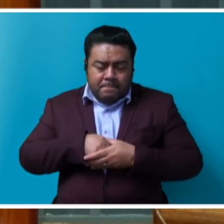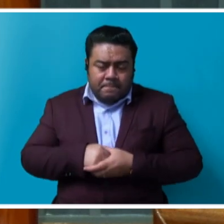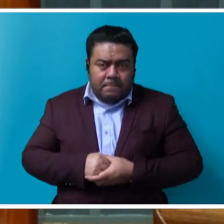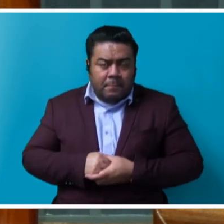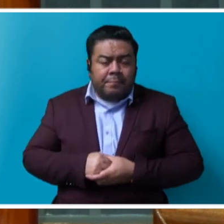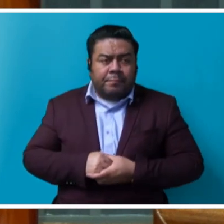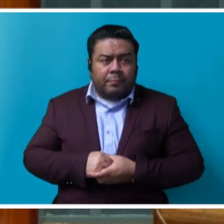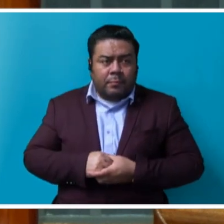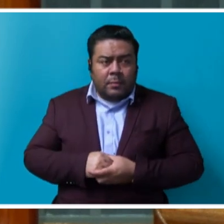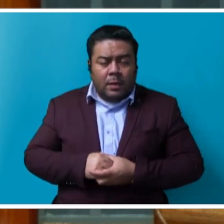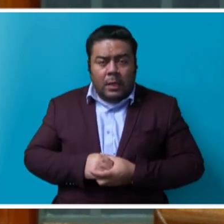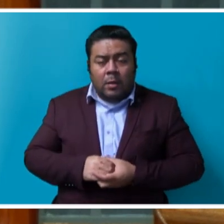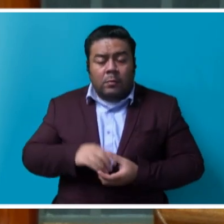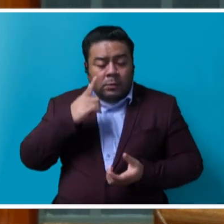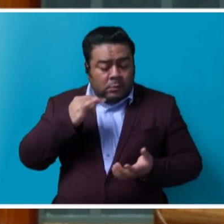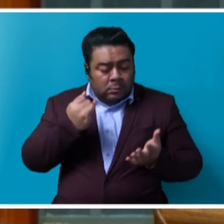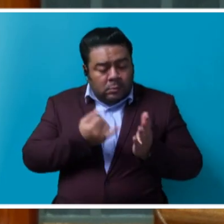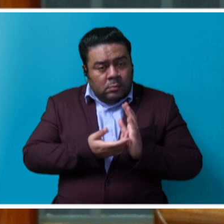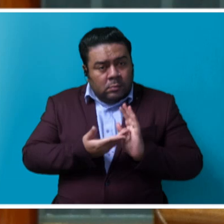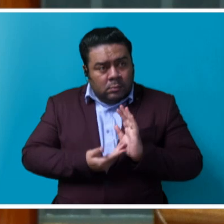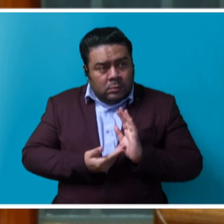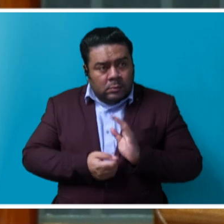the bullet casing was detected